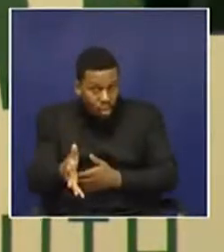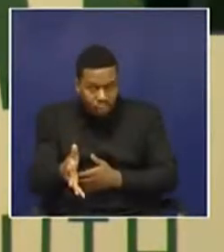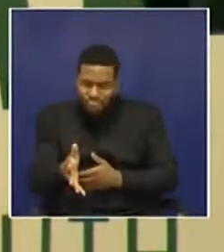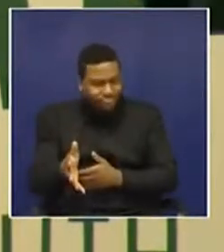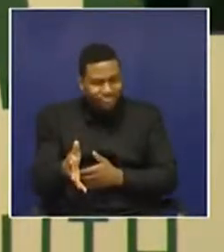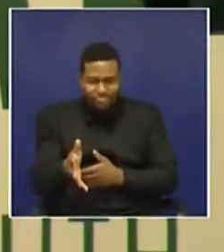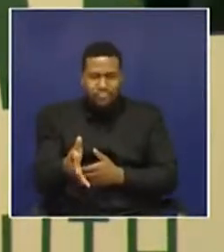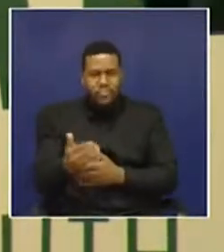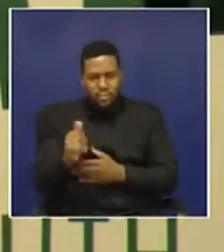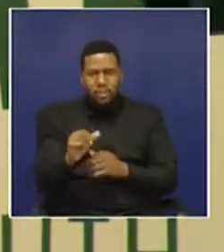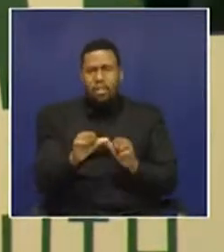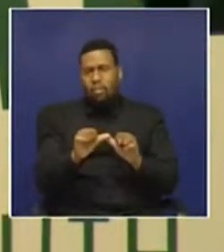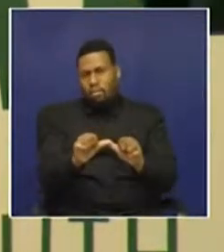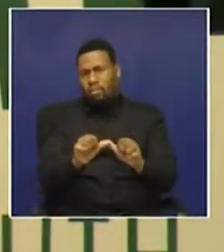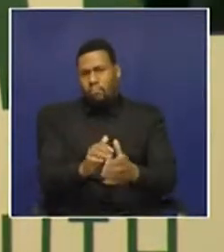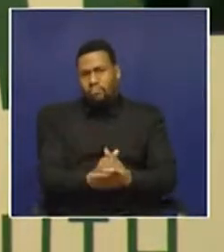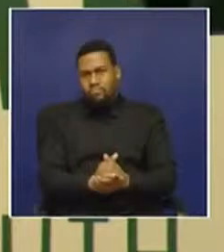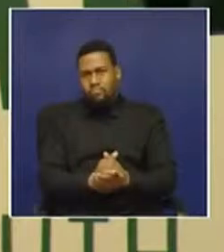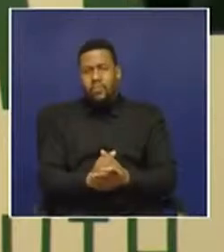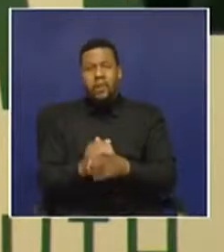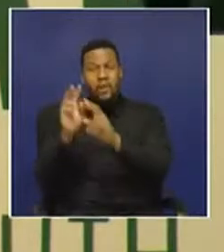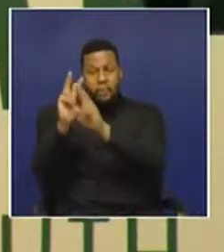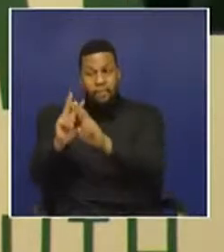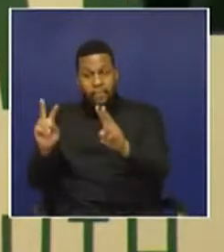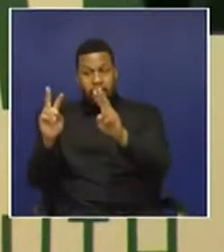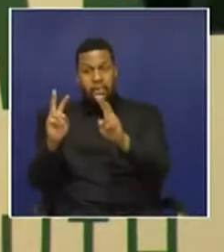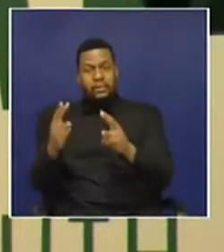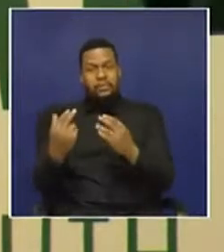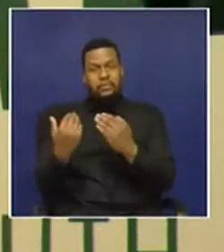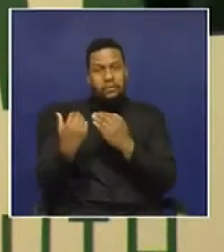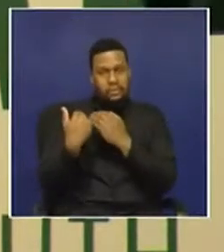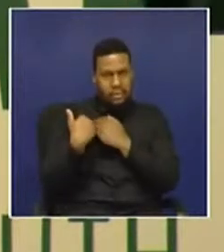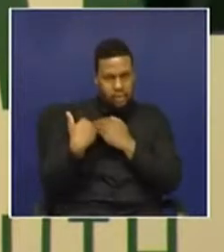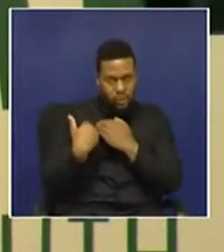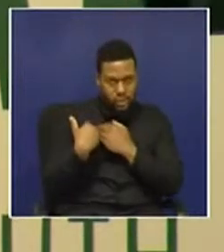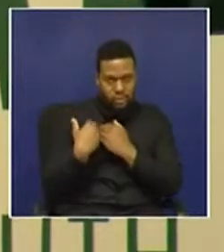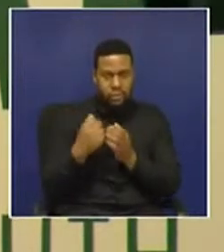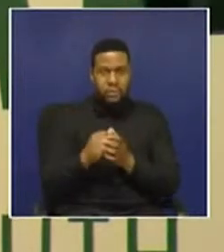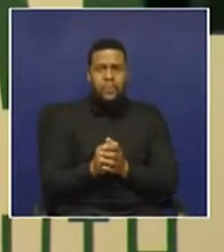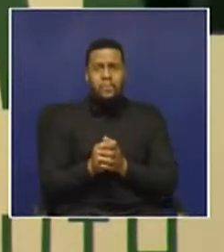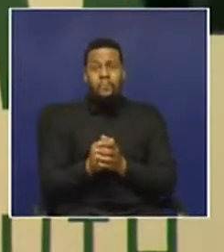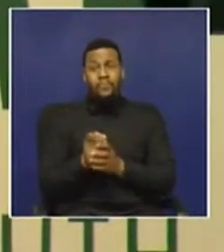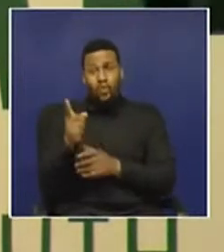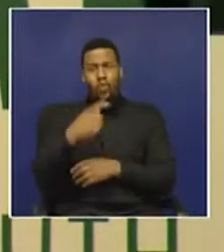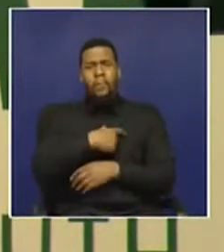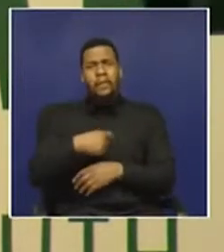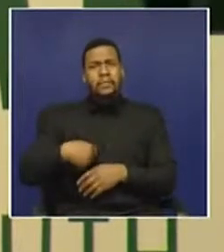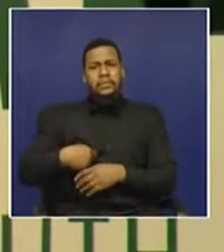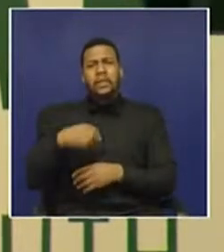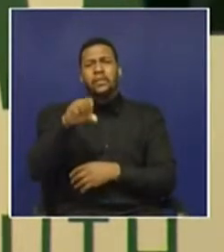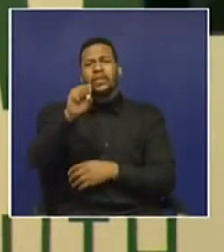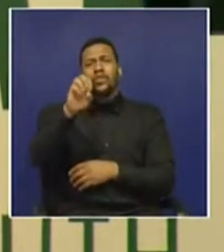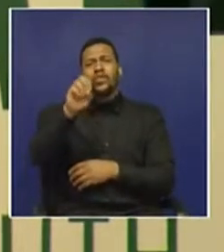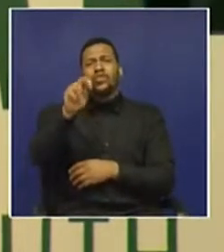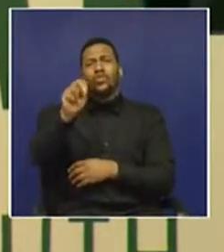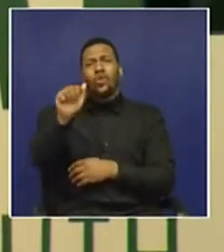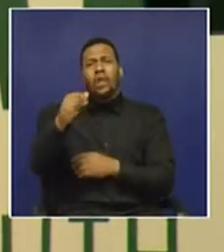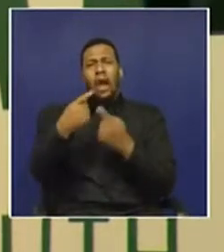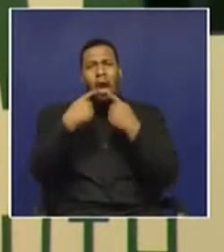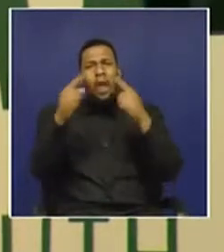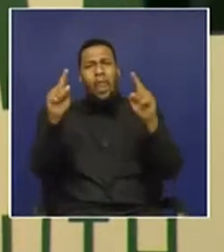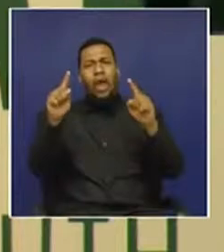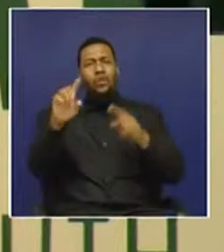On peace and security, Madam Speaker, the President in his State of the Nation announced the deployment of the Defence